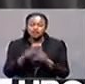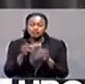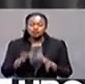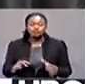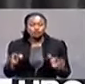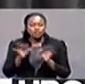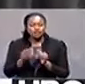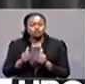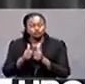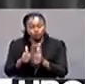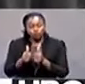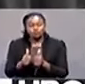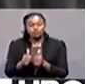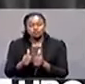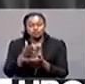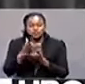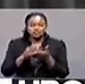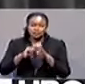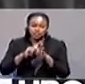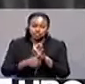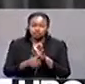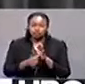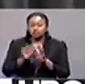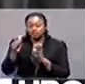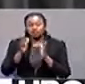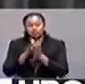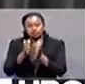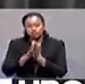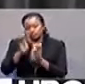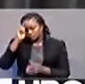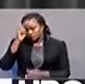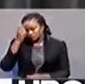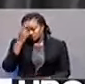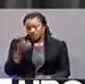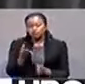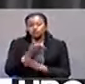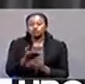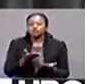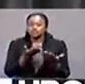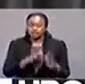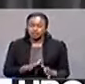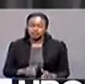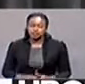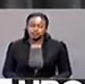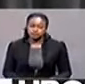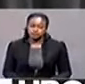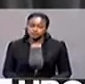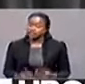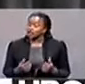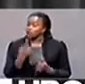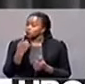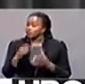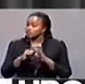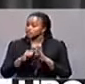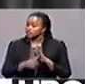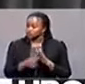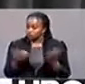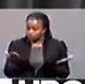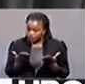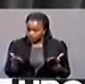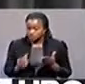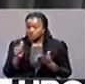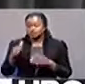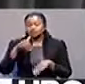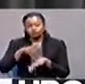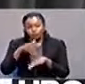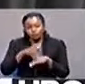the issues that he pointed to government before he breathed his last. And one of those was the issue